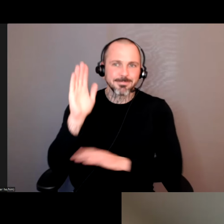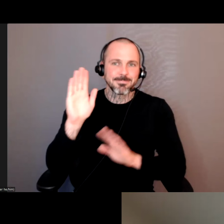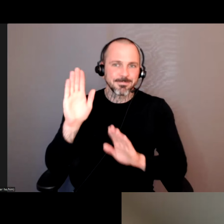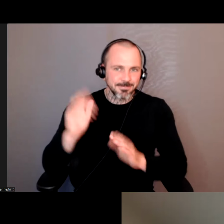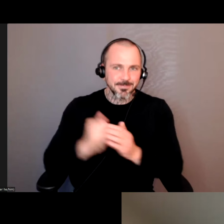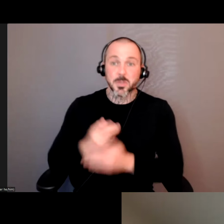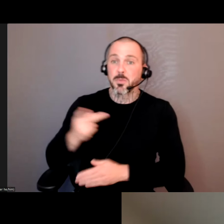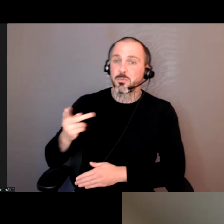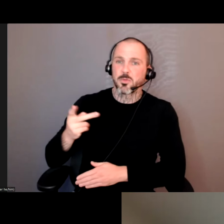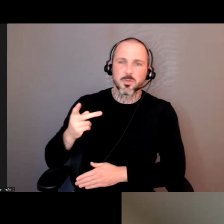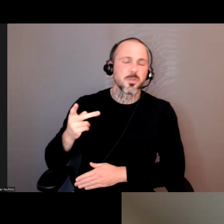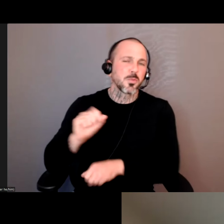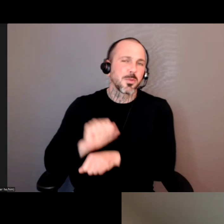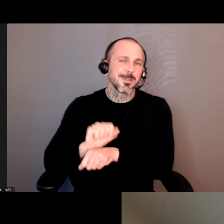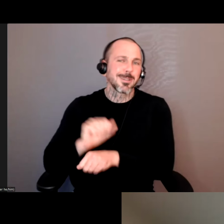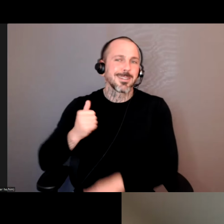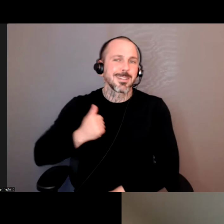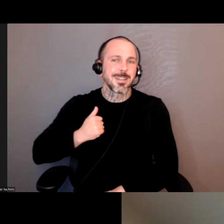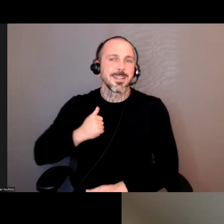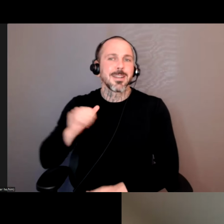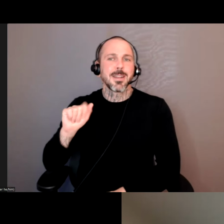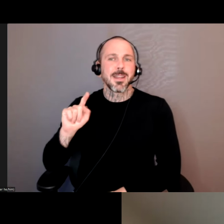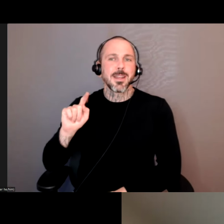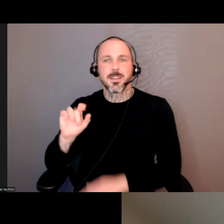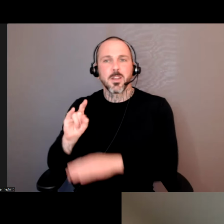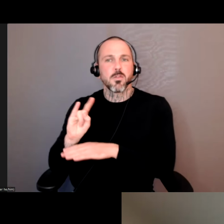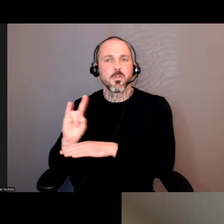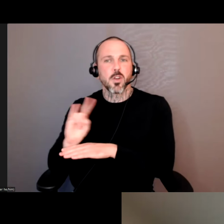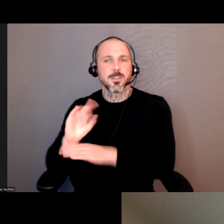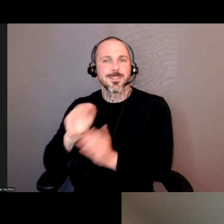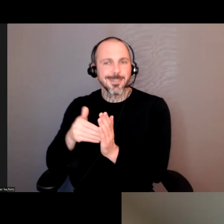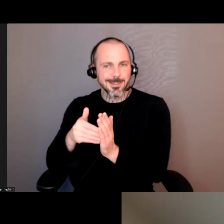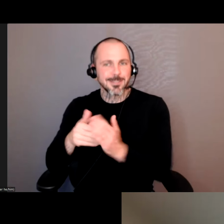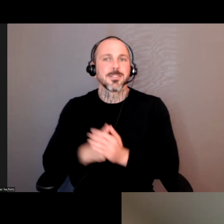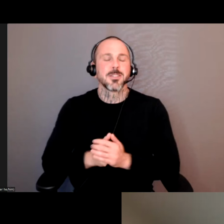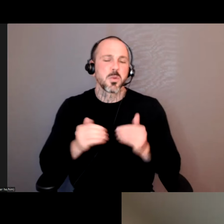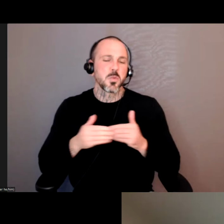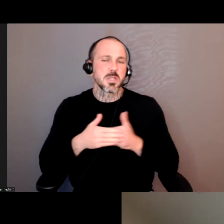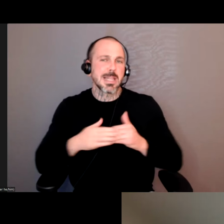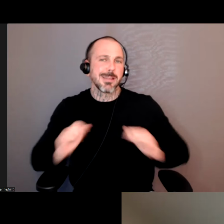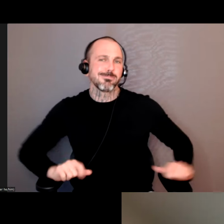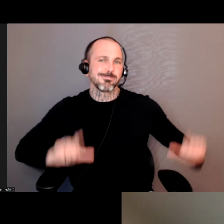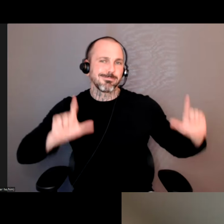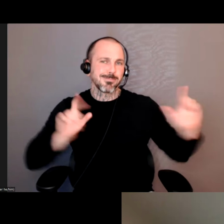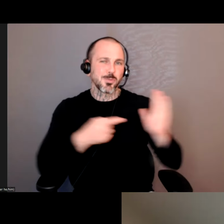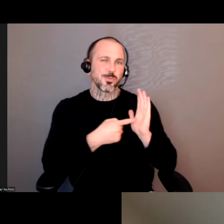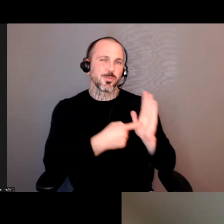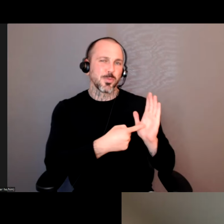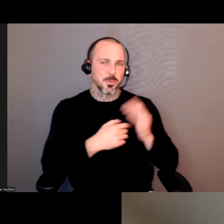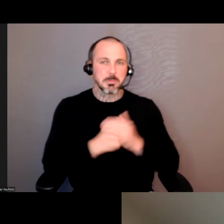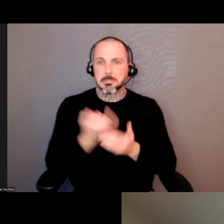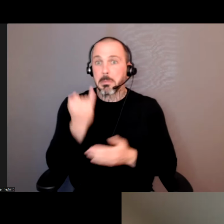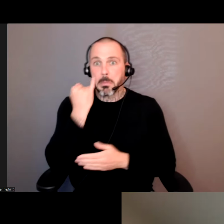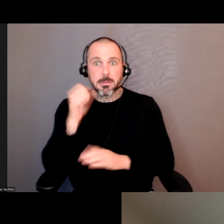Centre. So we'll get the slide deck up and give you some information on how you can report your scams to the Canadian